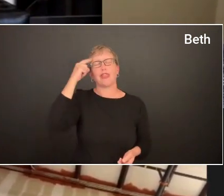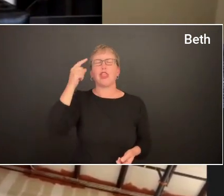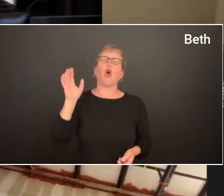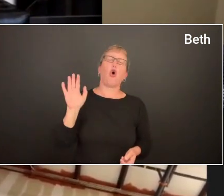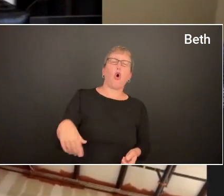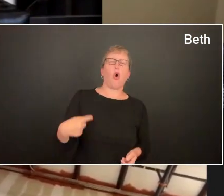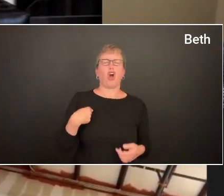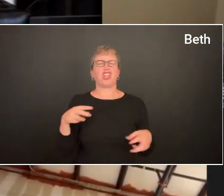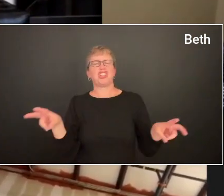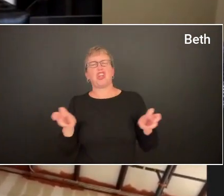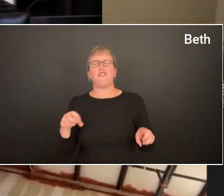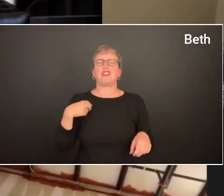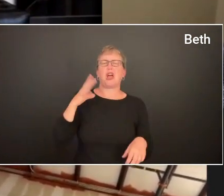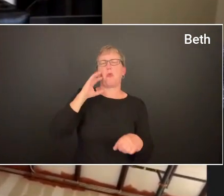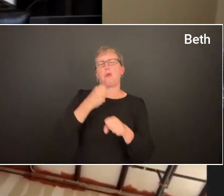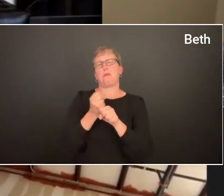somebody's husband's